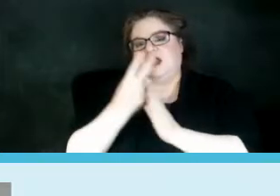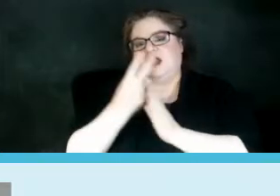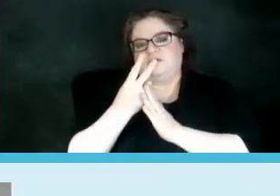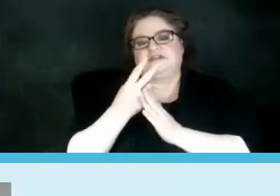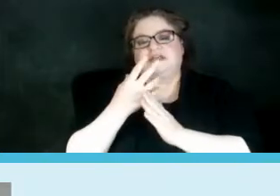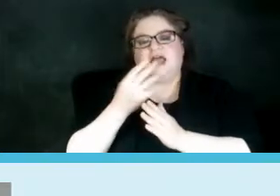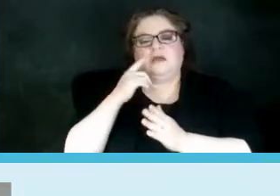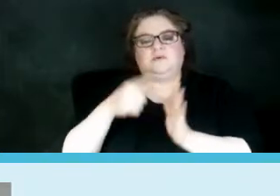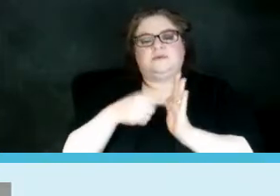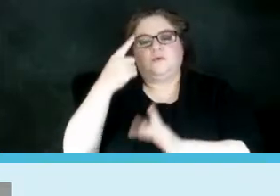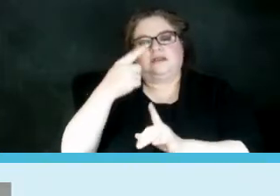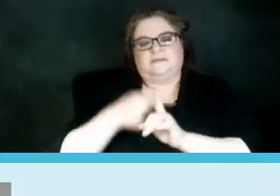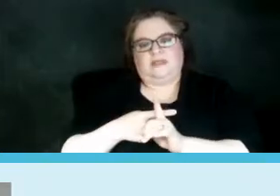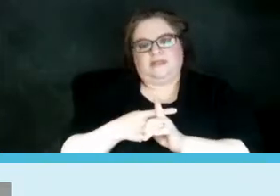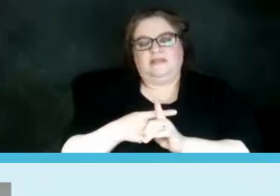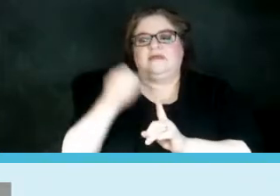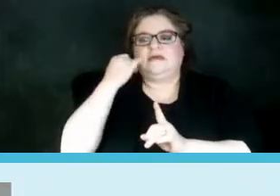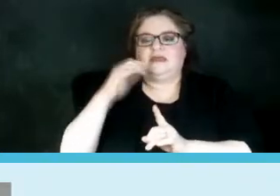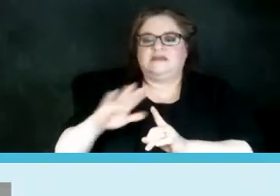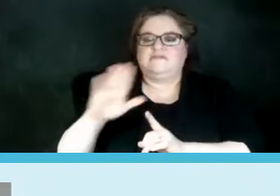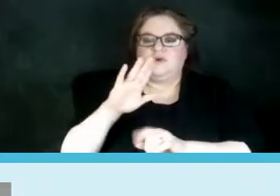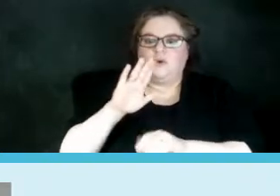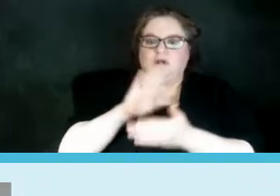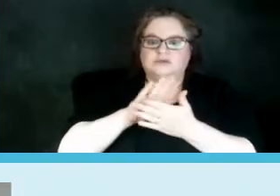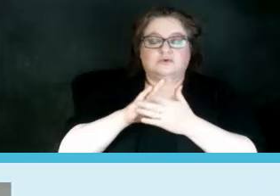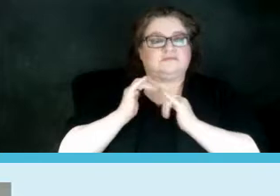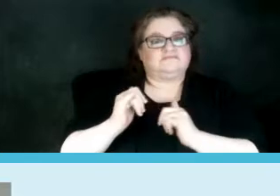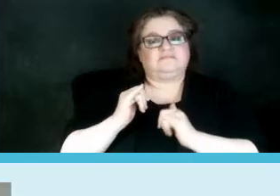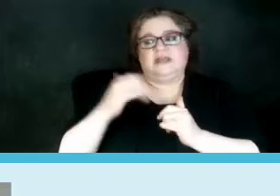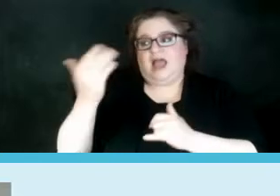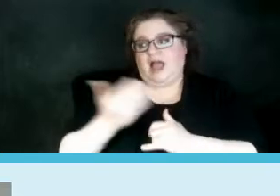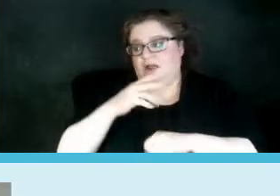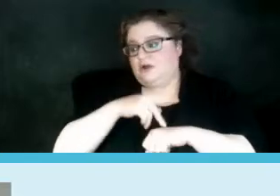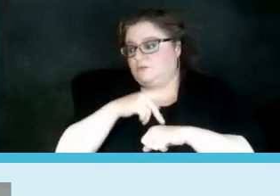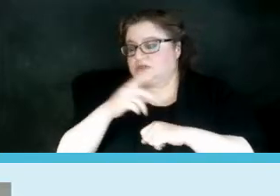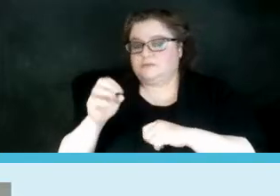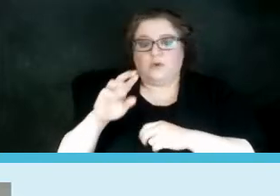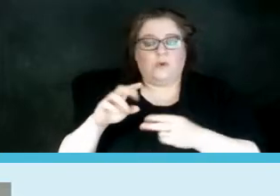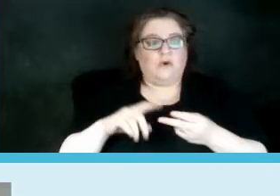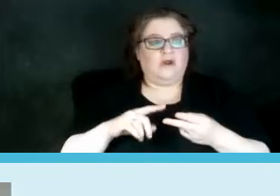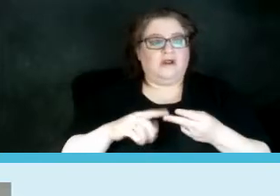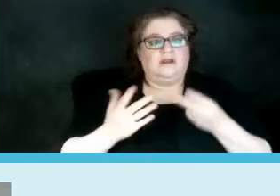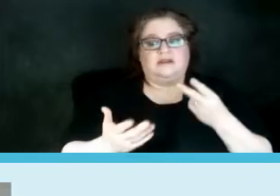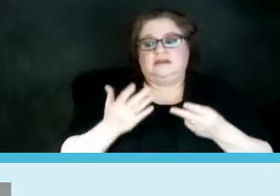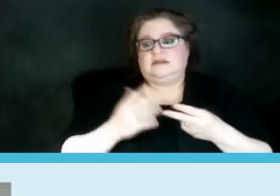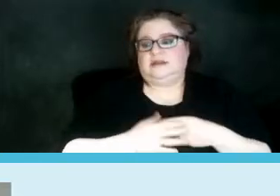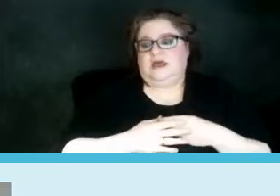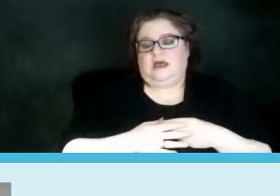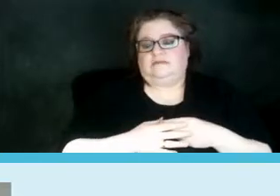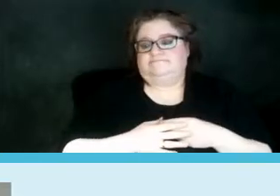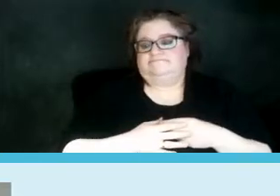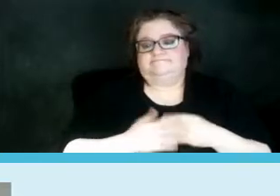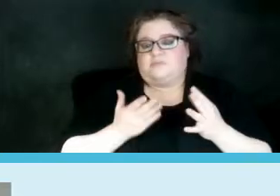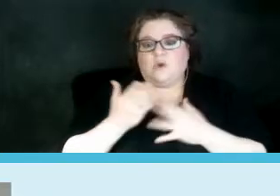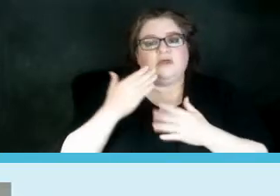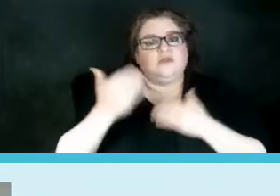be once a month. If your school is like we are, hiring a principal, or even going through the